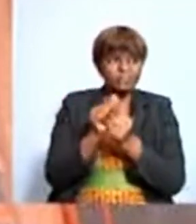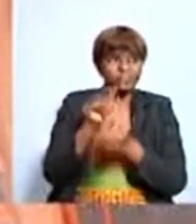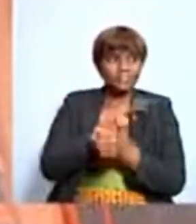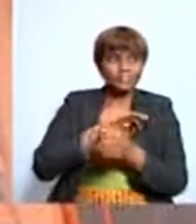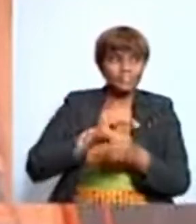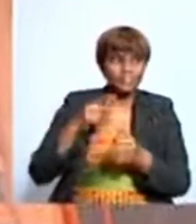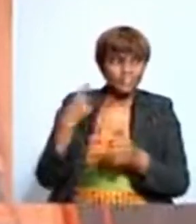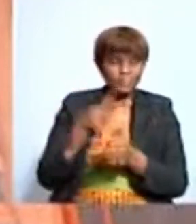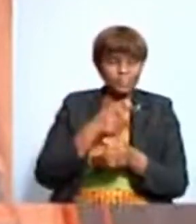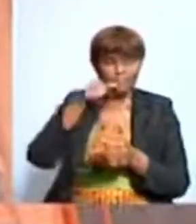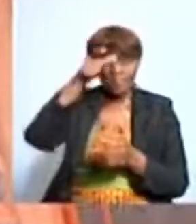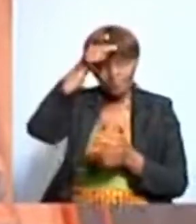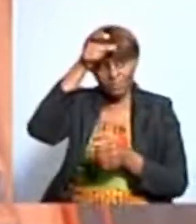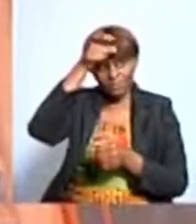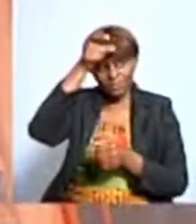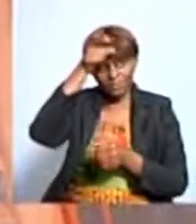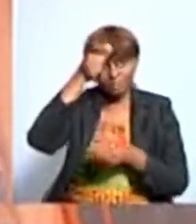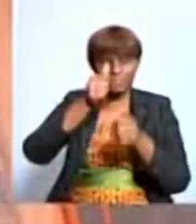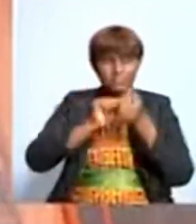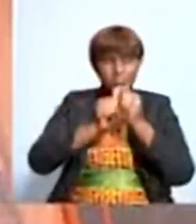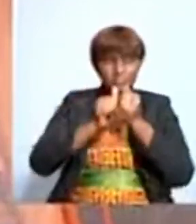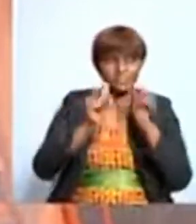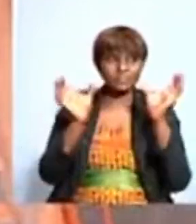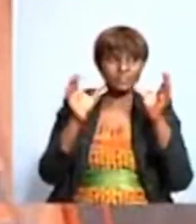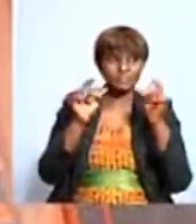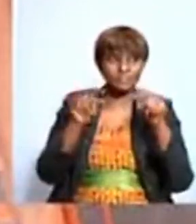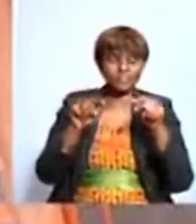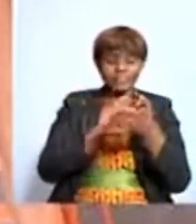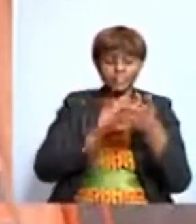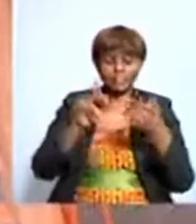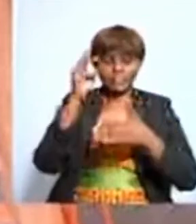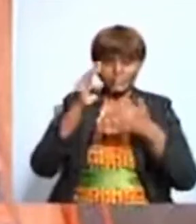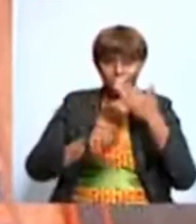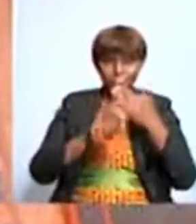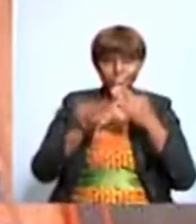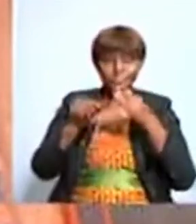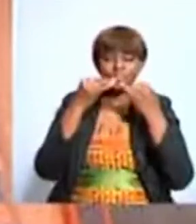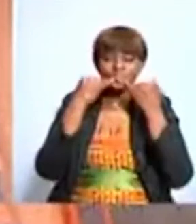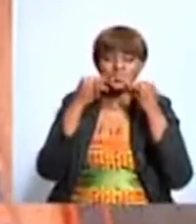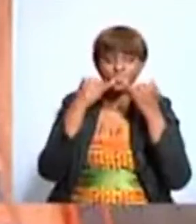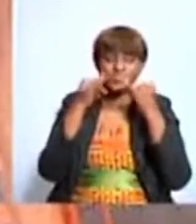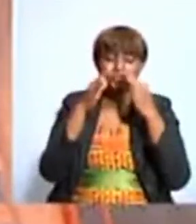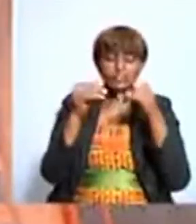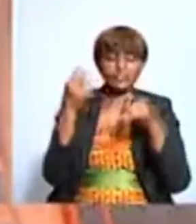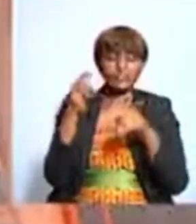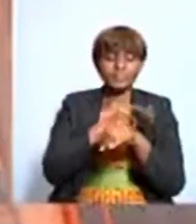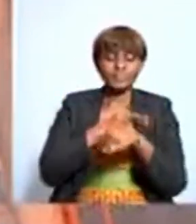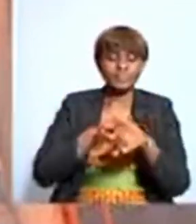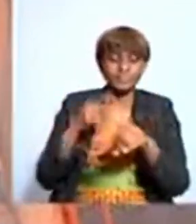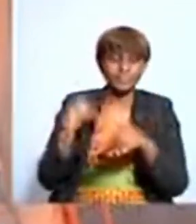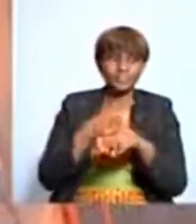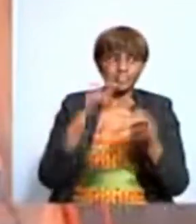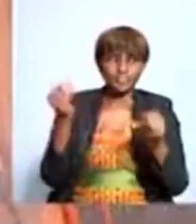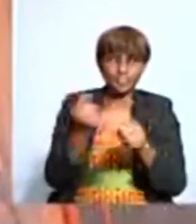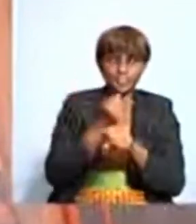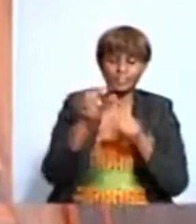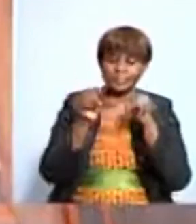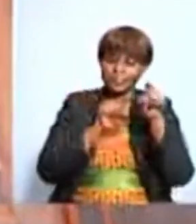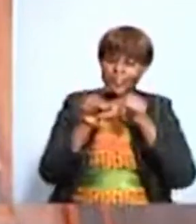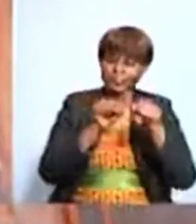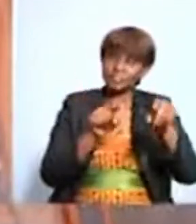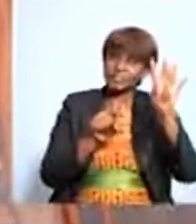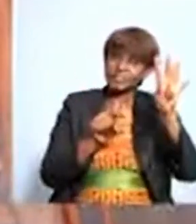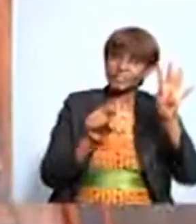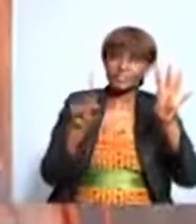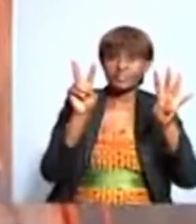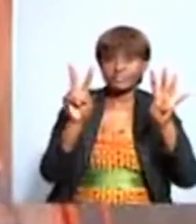Atletico Lusaka Sports Complex over the weekend. She informed the House that honorable members of Parliament won the match by 4 goals to